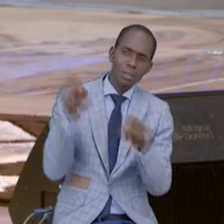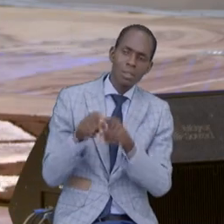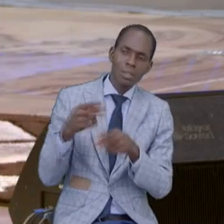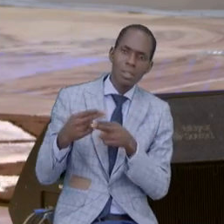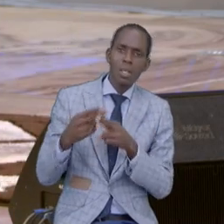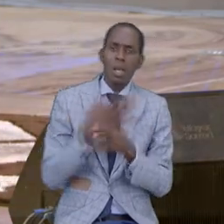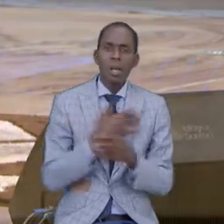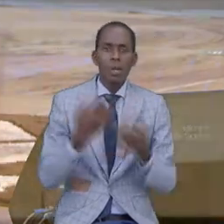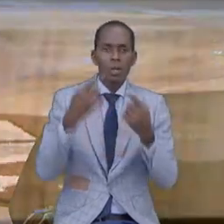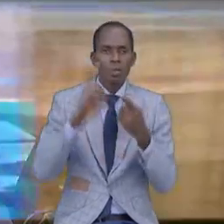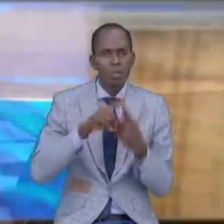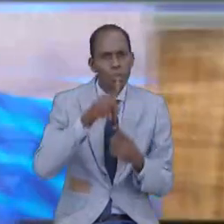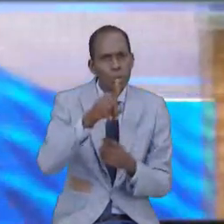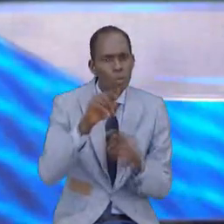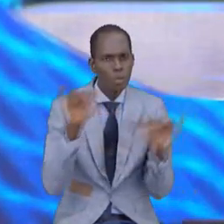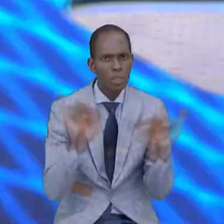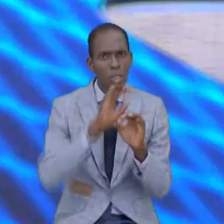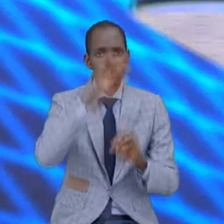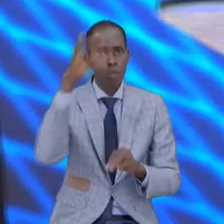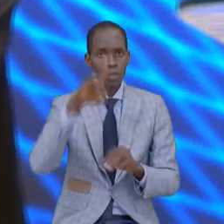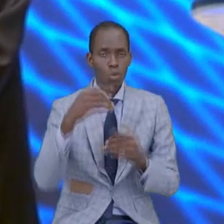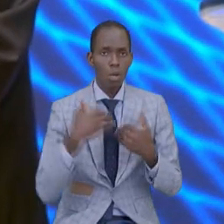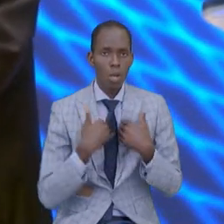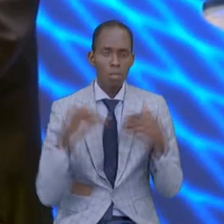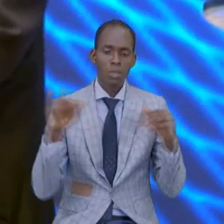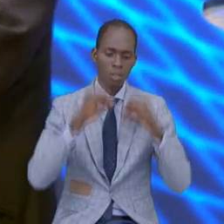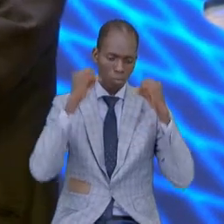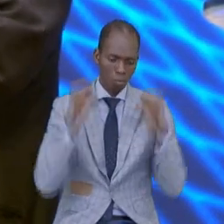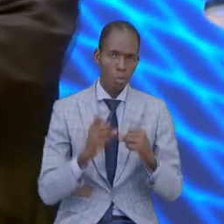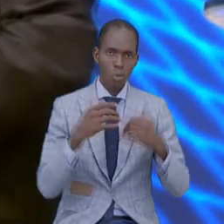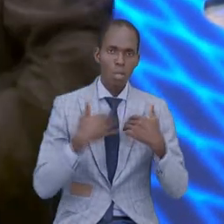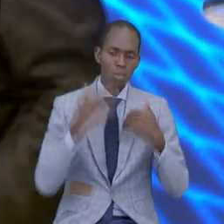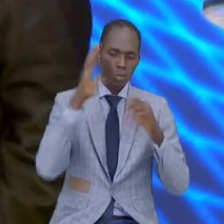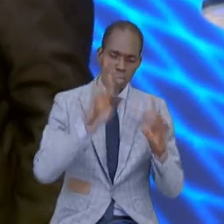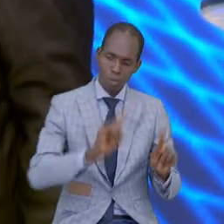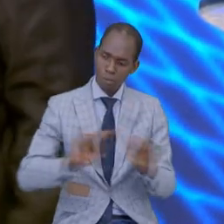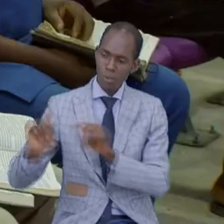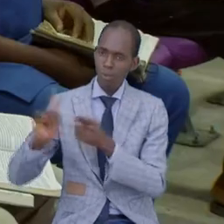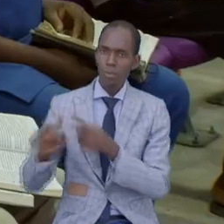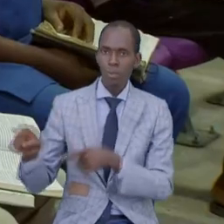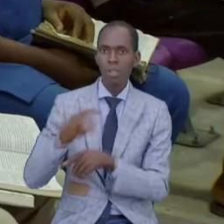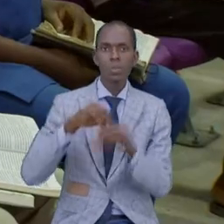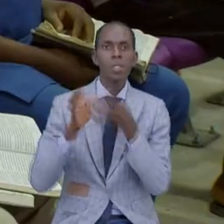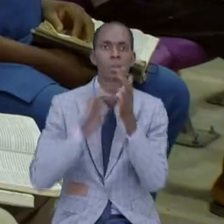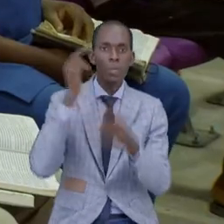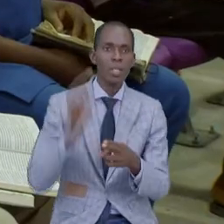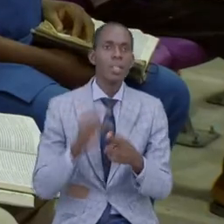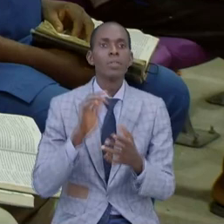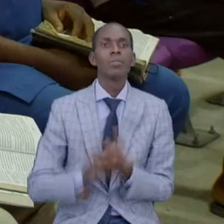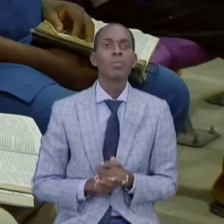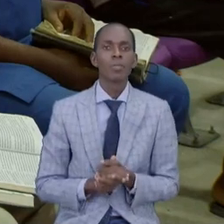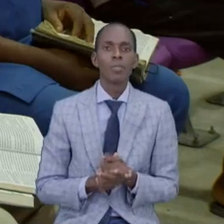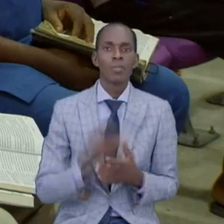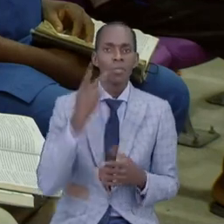to you, the same grace you have and the same strength you have, you'll pass on to them in Jesus' name. Look